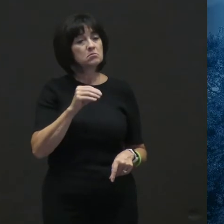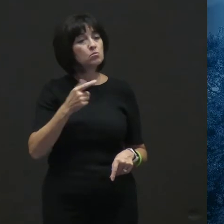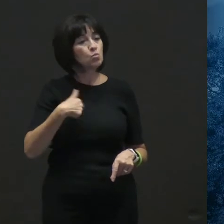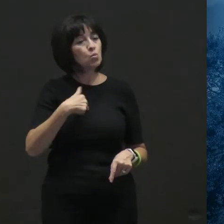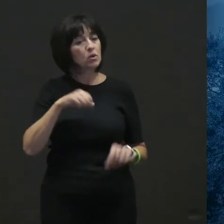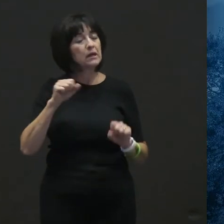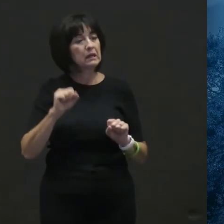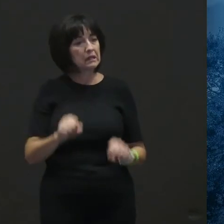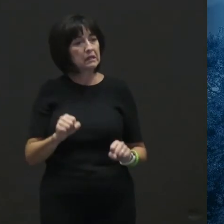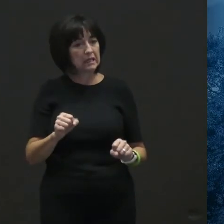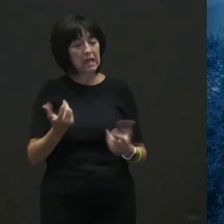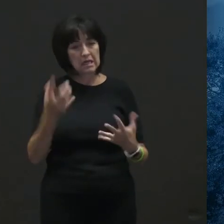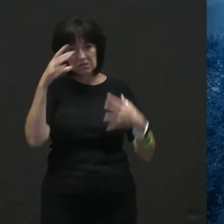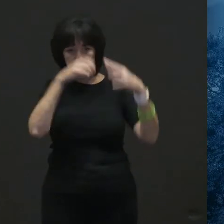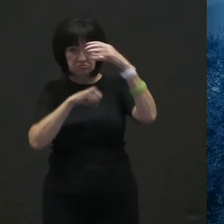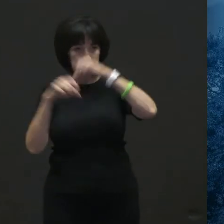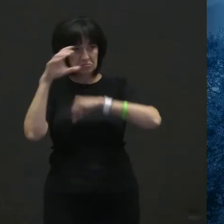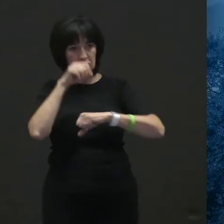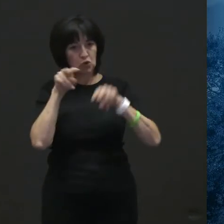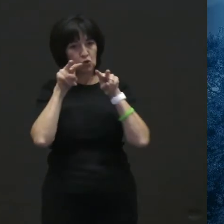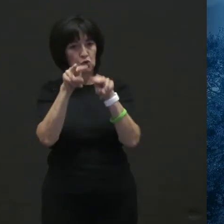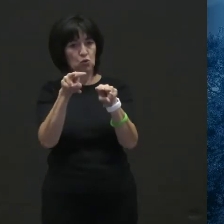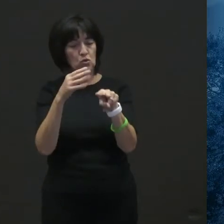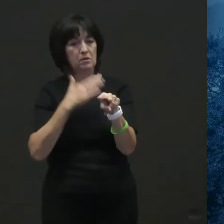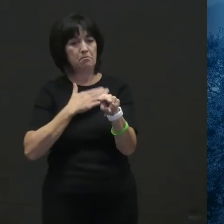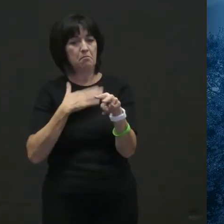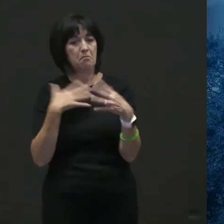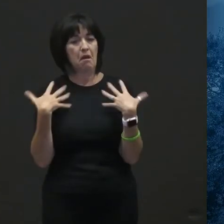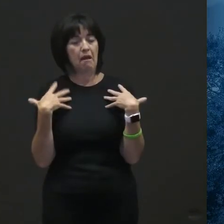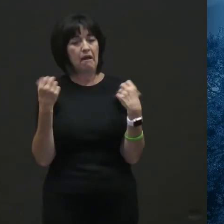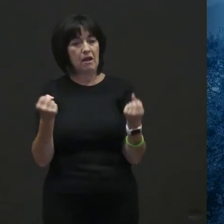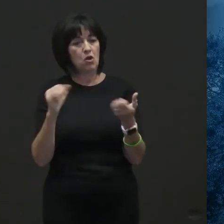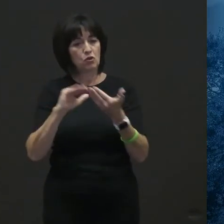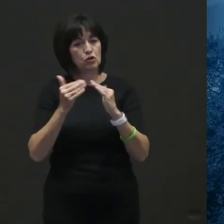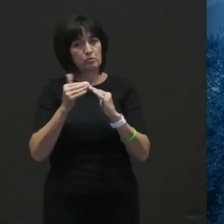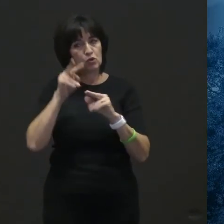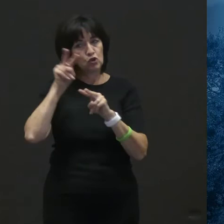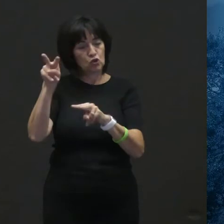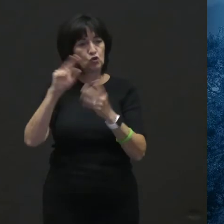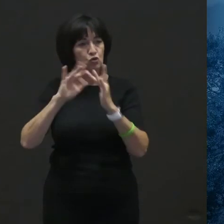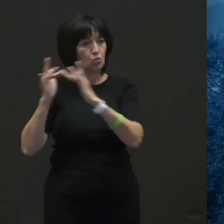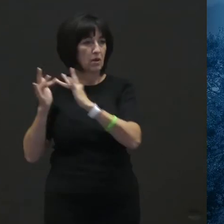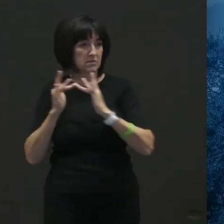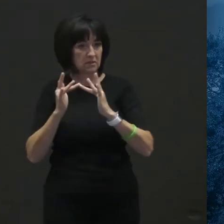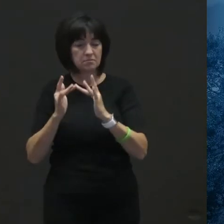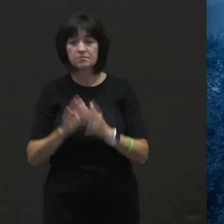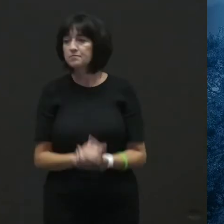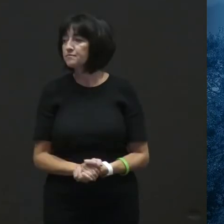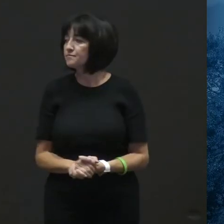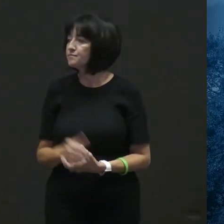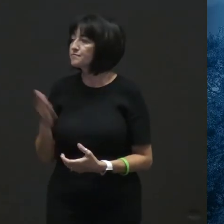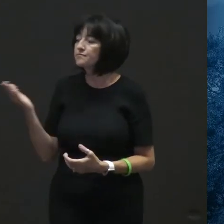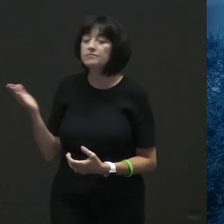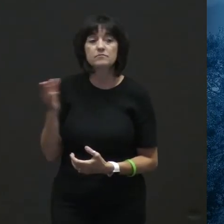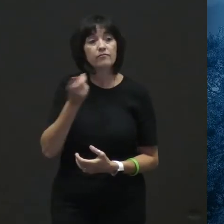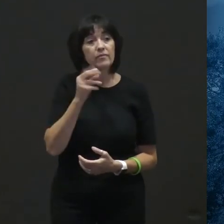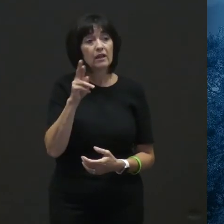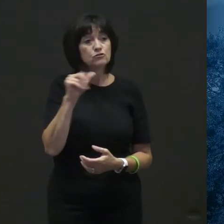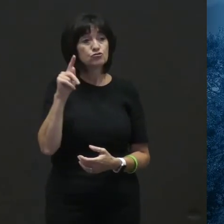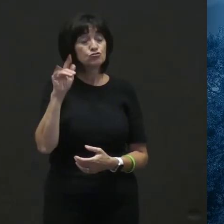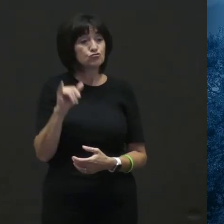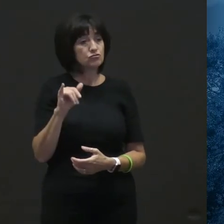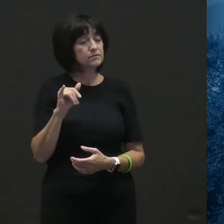what we see on My Healthy Community on the website. Yeah, and it is a question that we